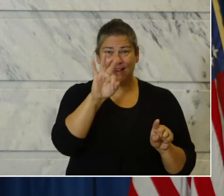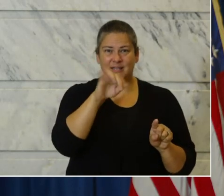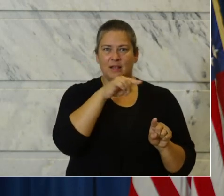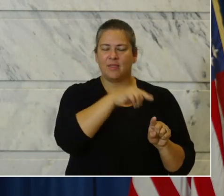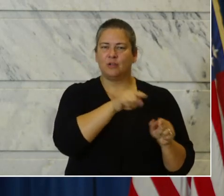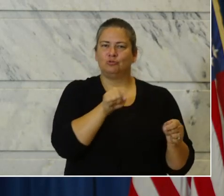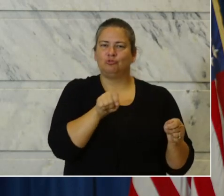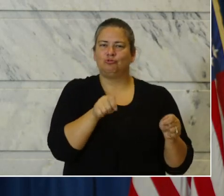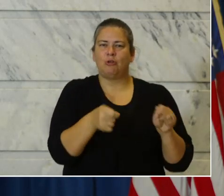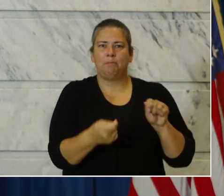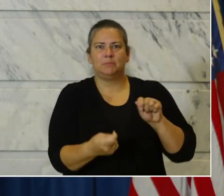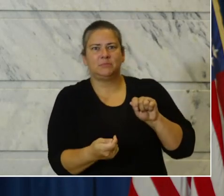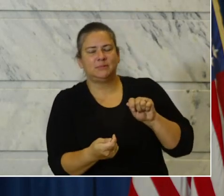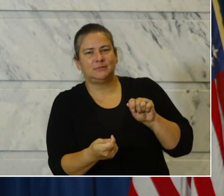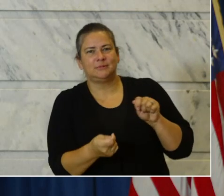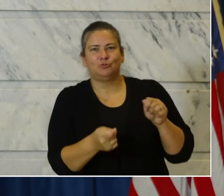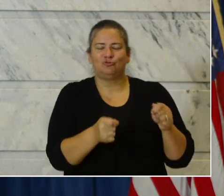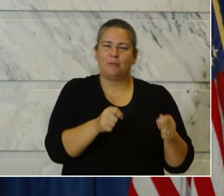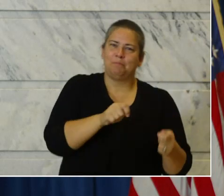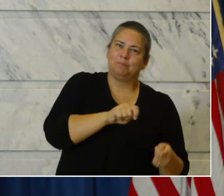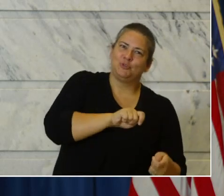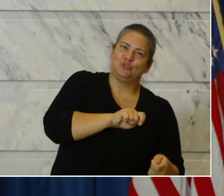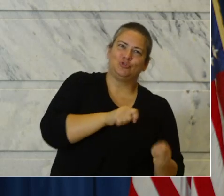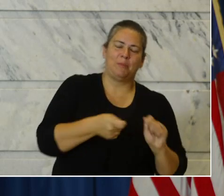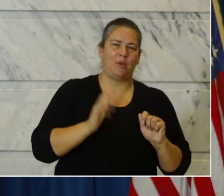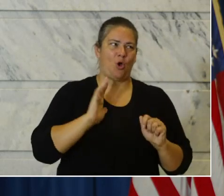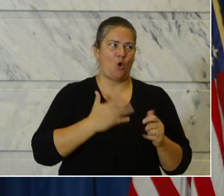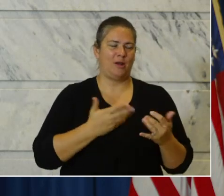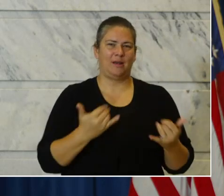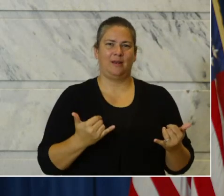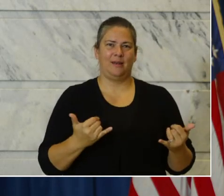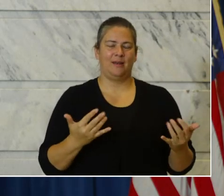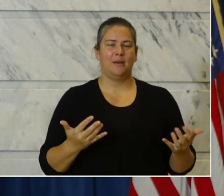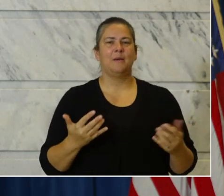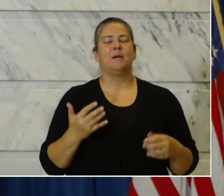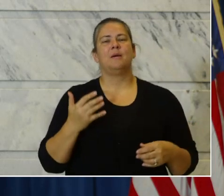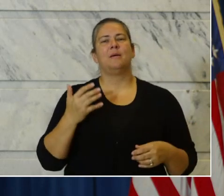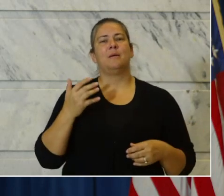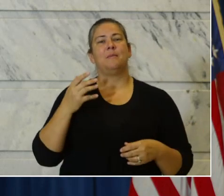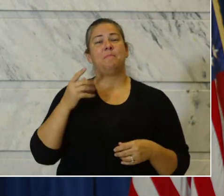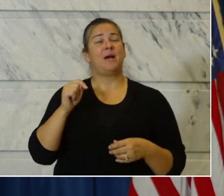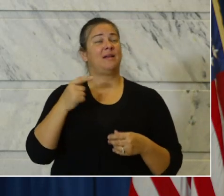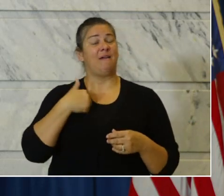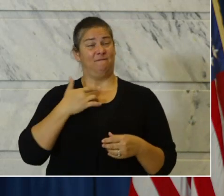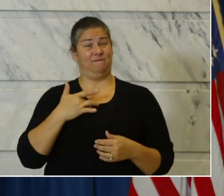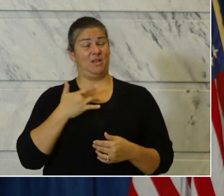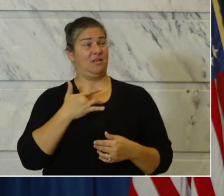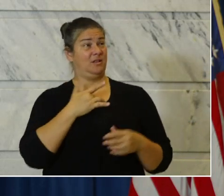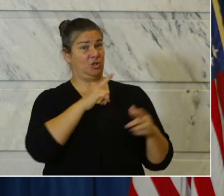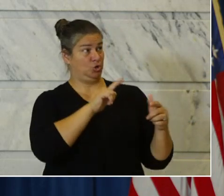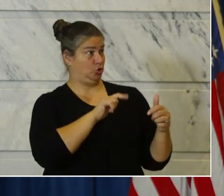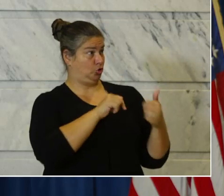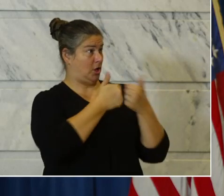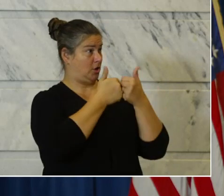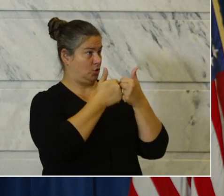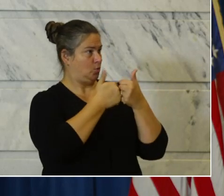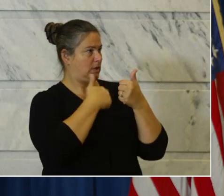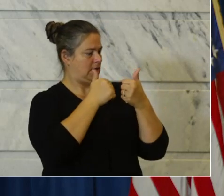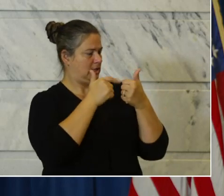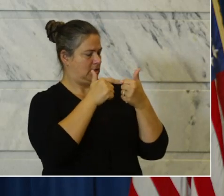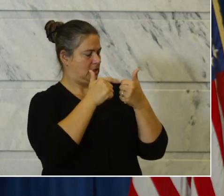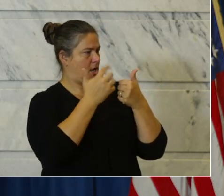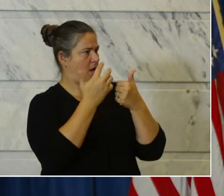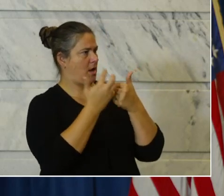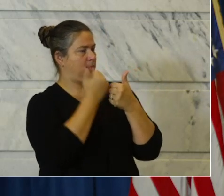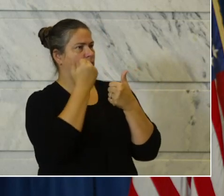so much. But I'd like to think that every challenge gives us an opportunity to build a better day and maybe to